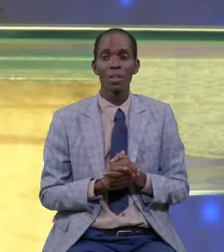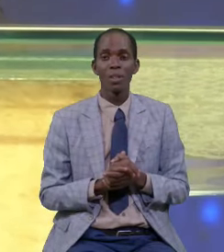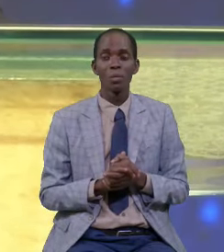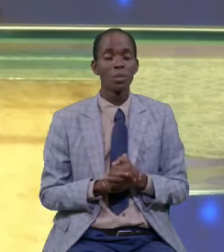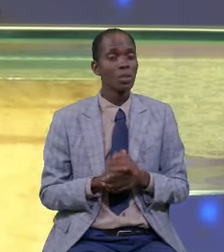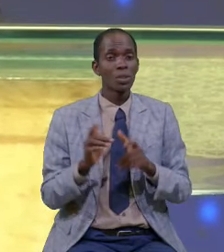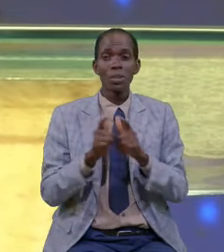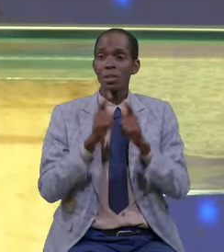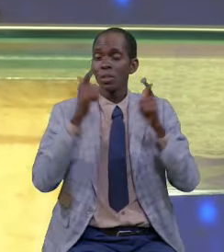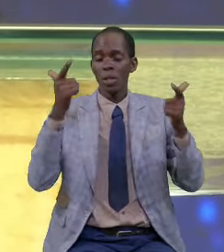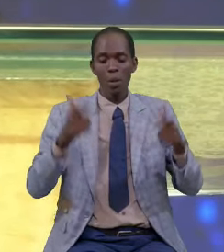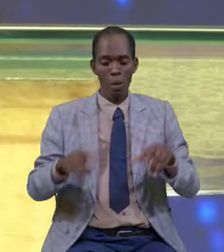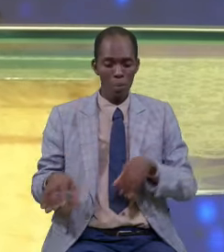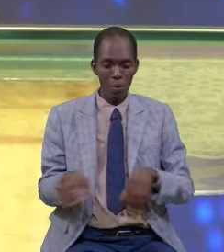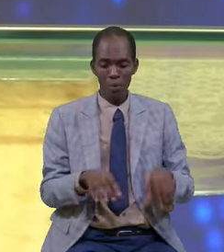Remarkable performance.